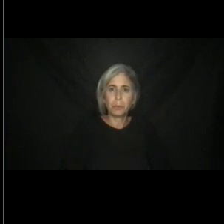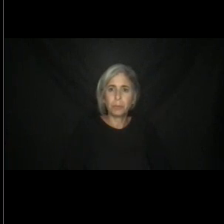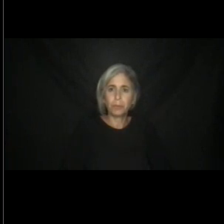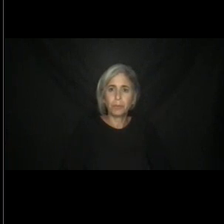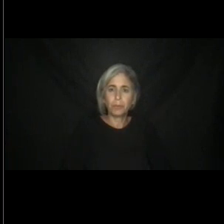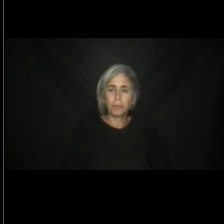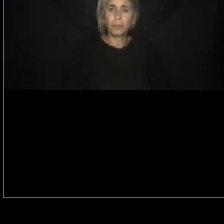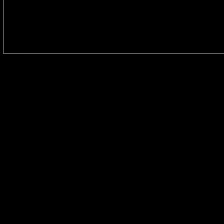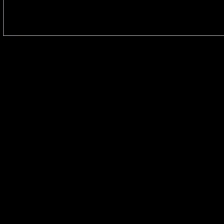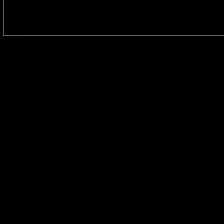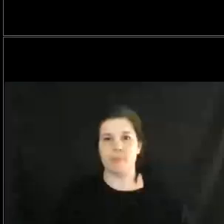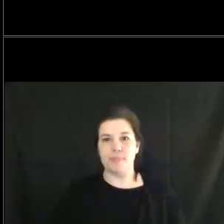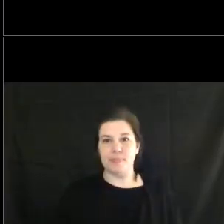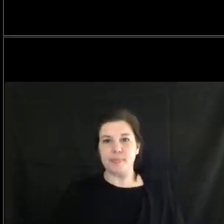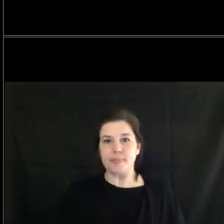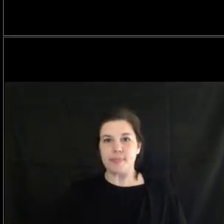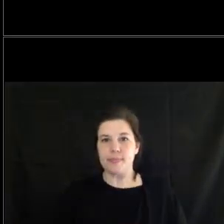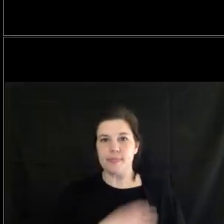Go ahead.